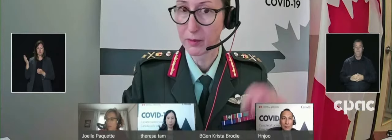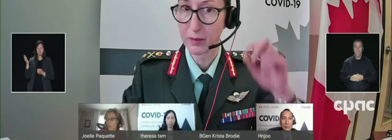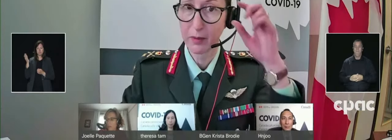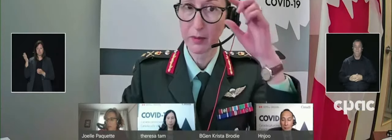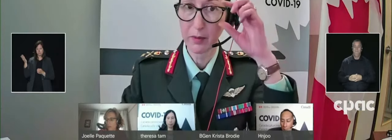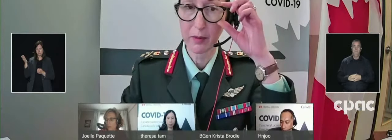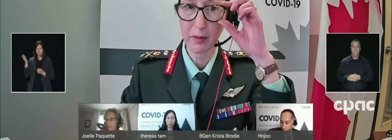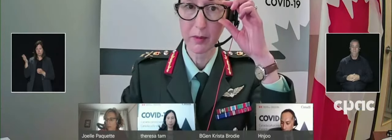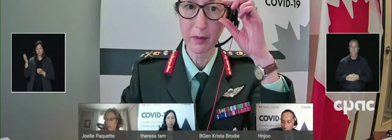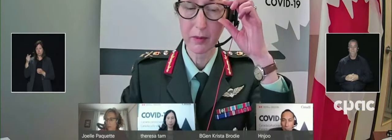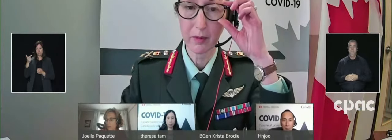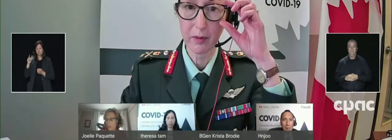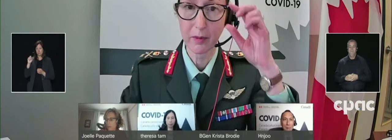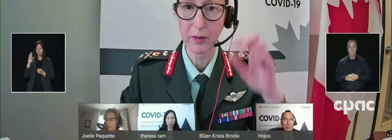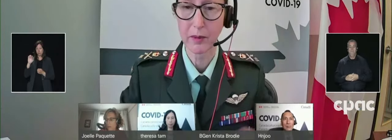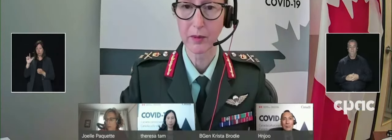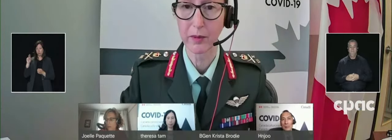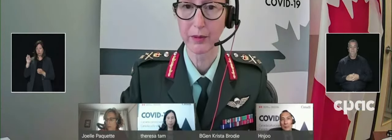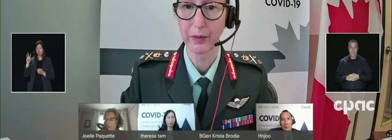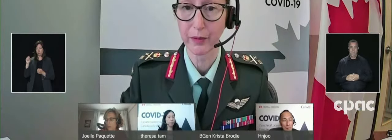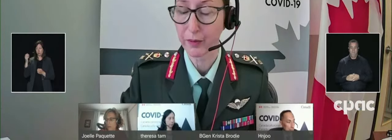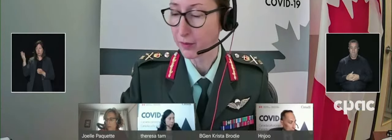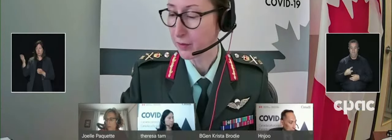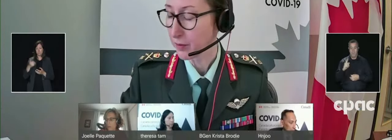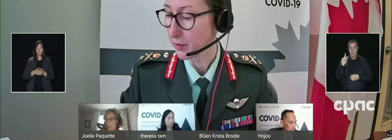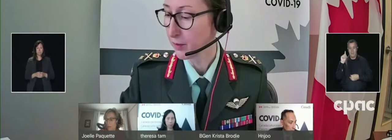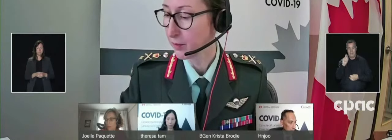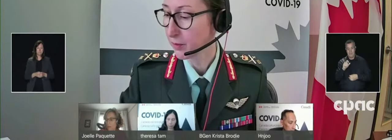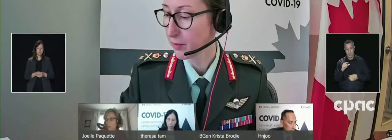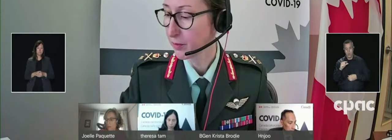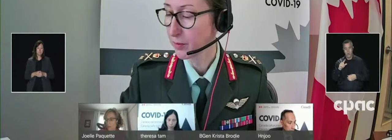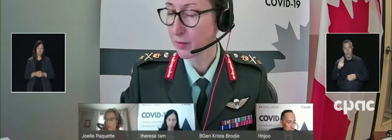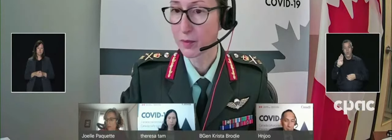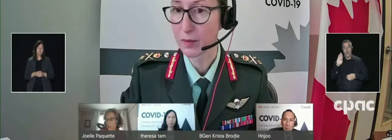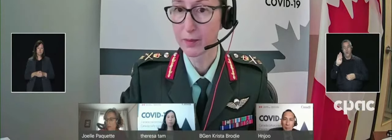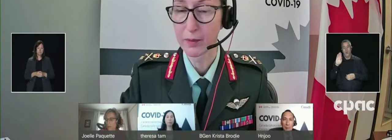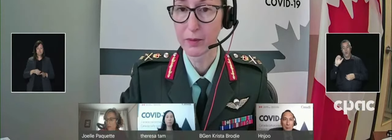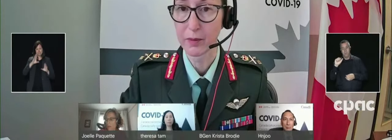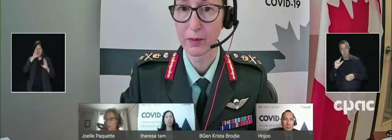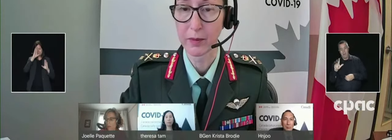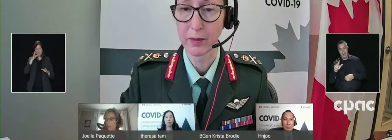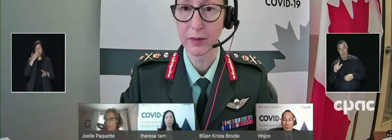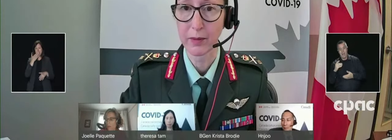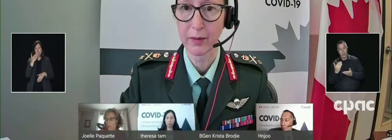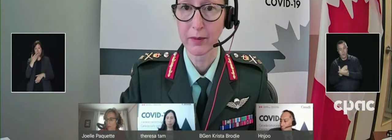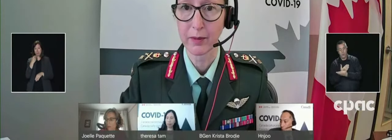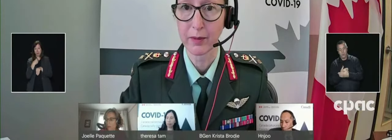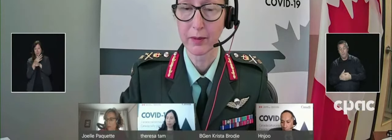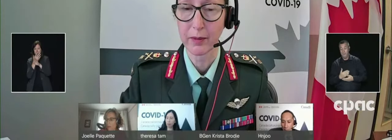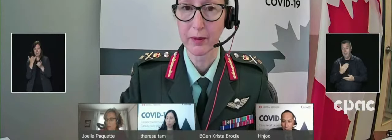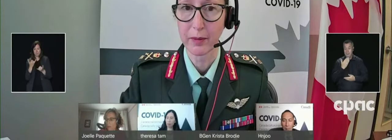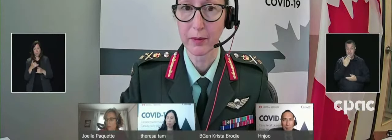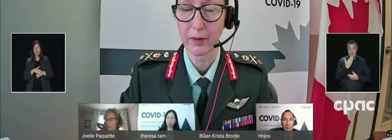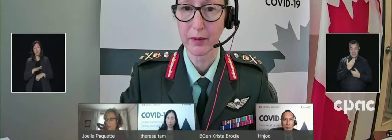from Abigail Beeman from Global News. Please go ahead. Thanks for taking my question.